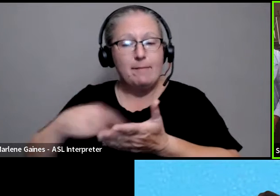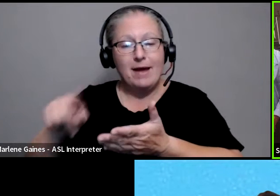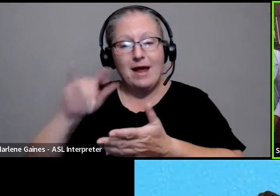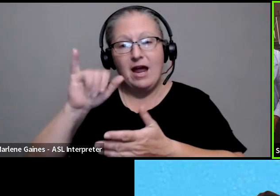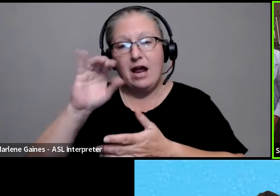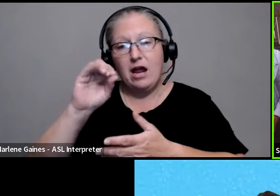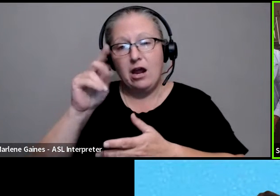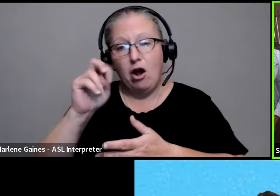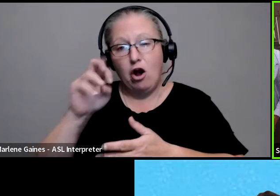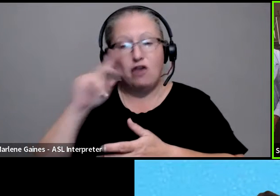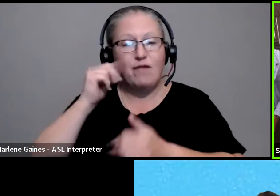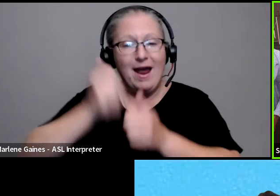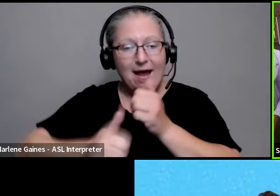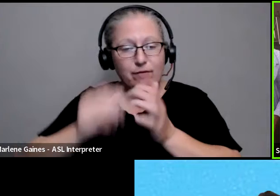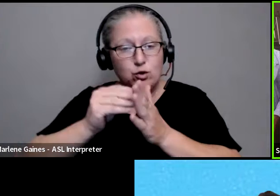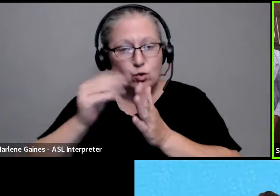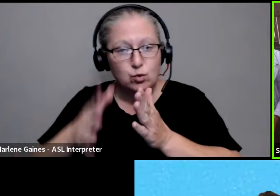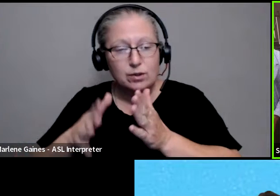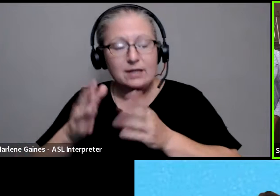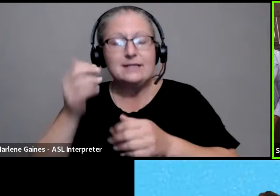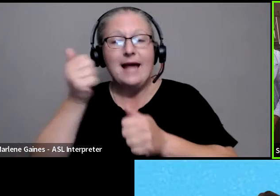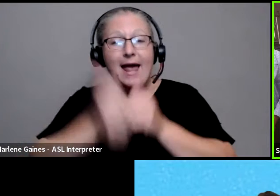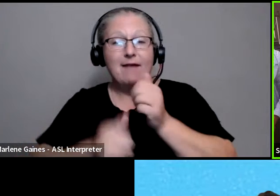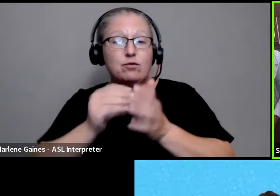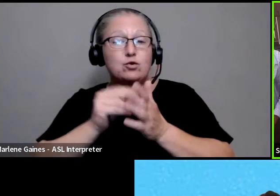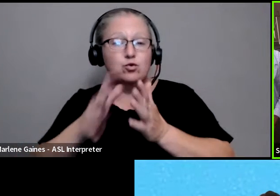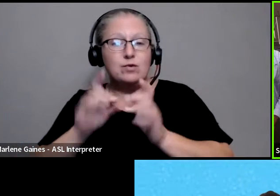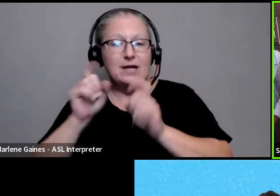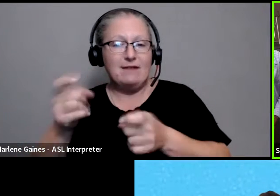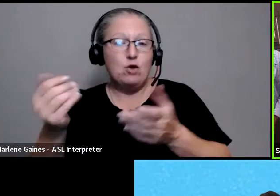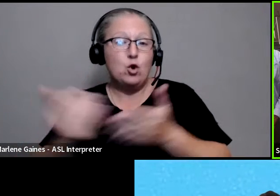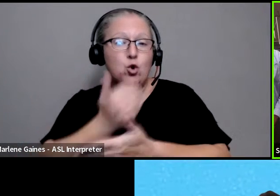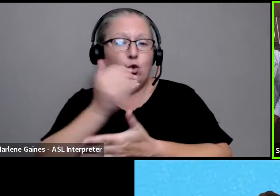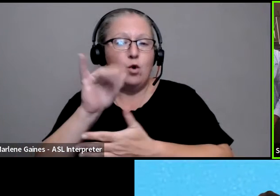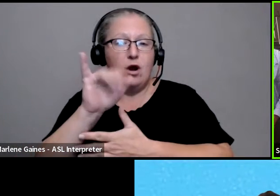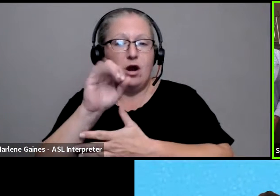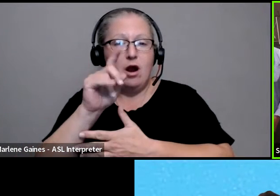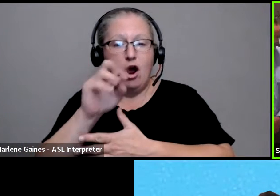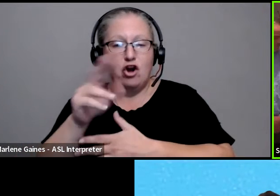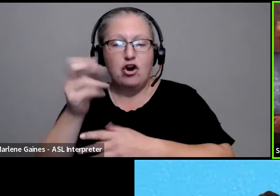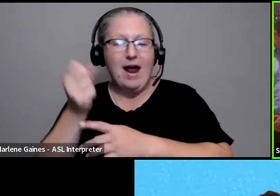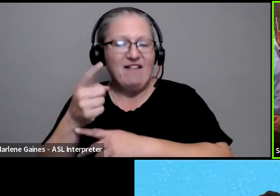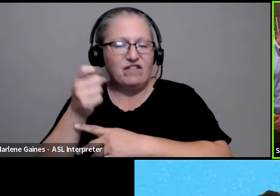every student. Every student has been given a new Yonder every year.